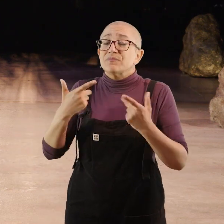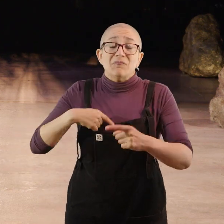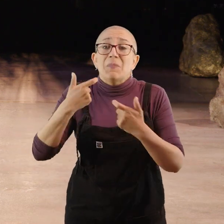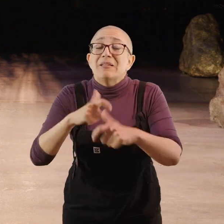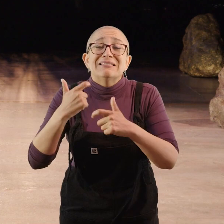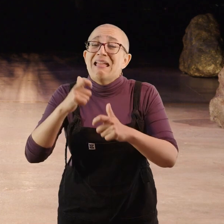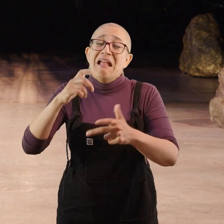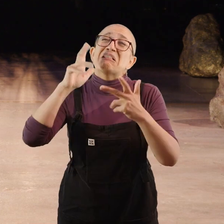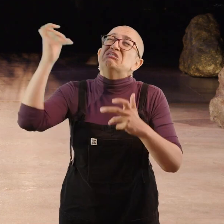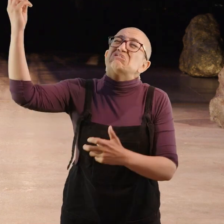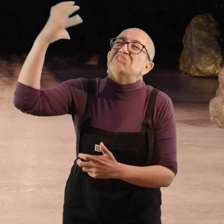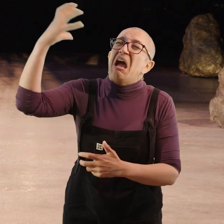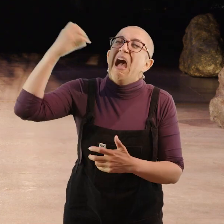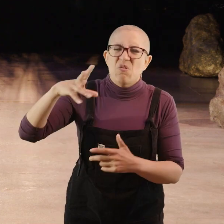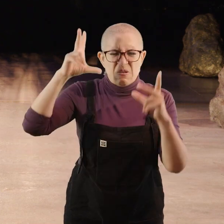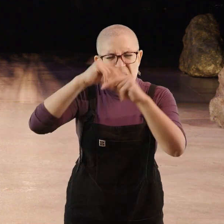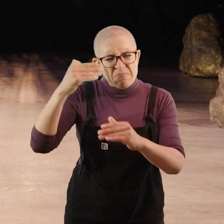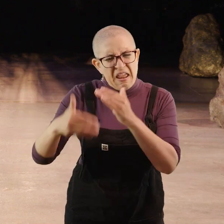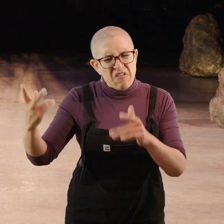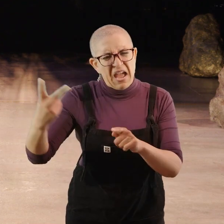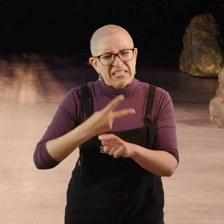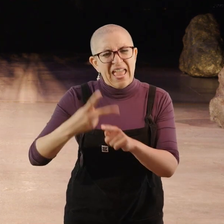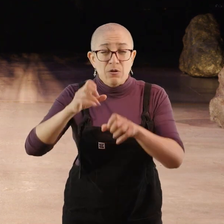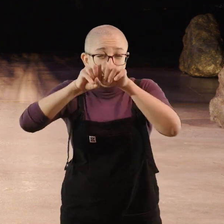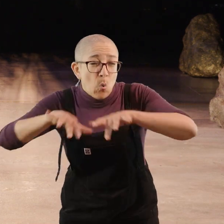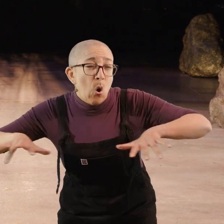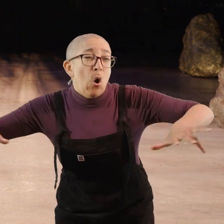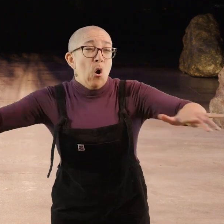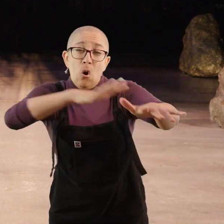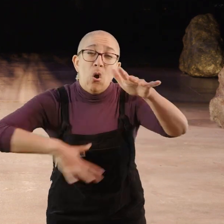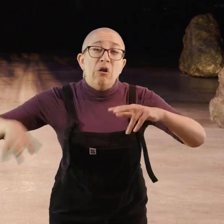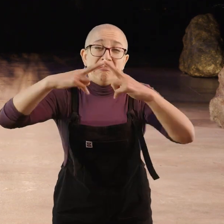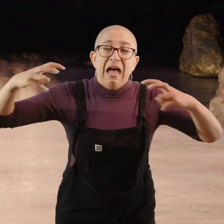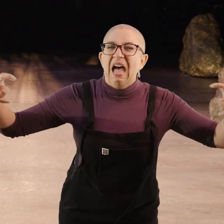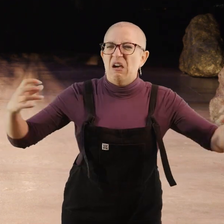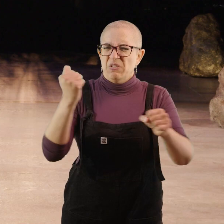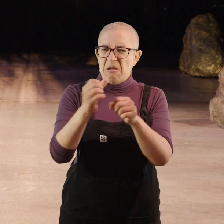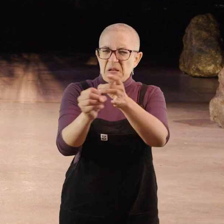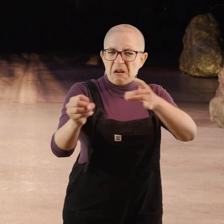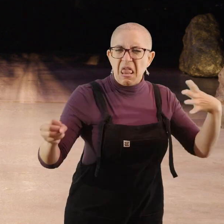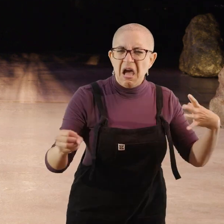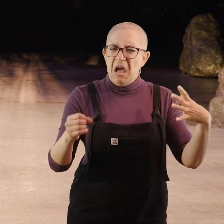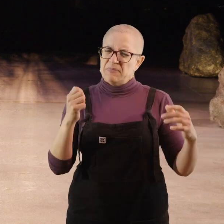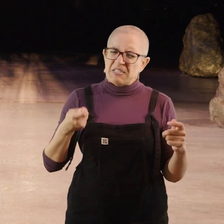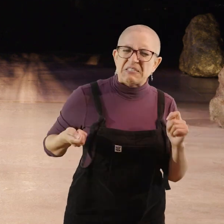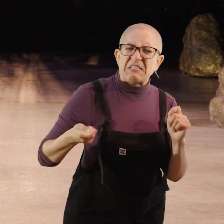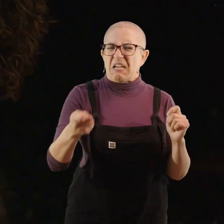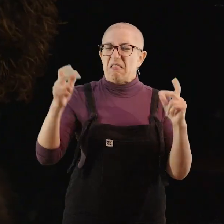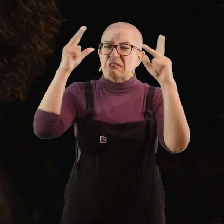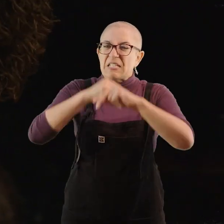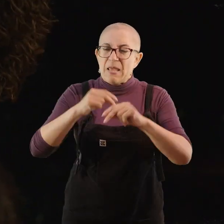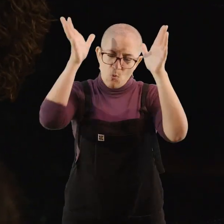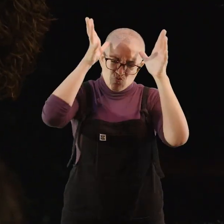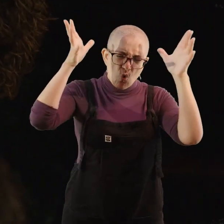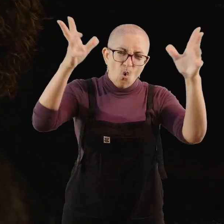it cried, sleep no more. To all the house, Glamis have murdered sleep, and therefore Cawdor shall sleep